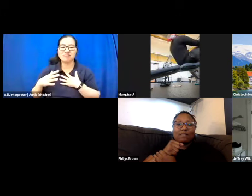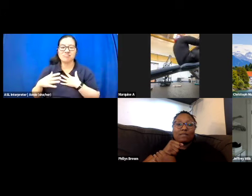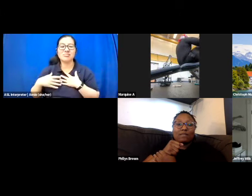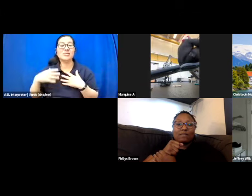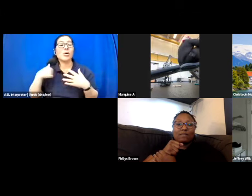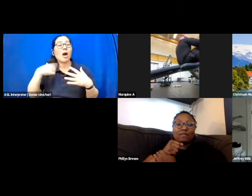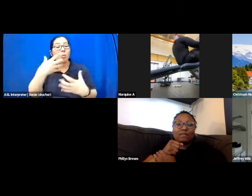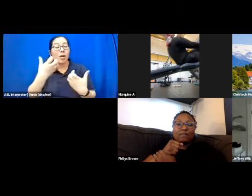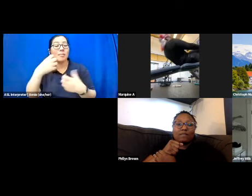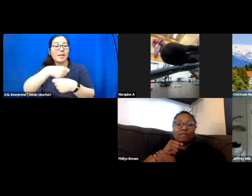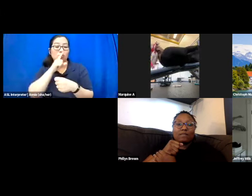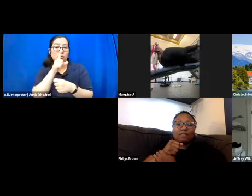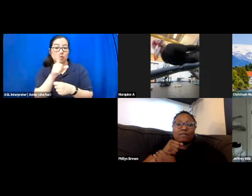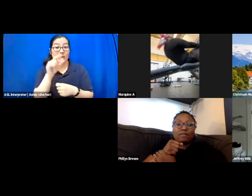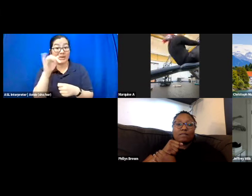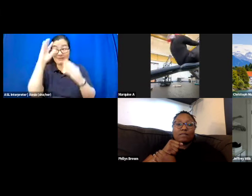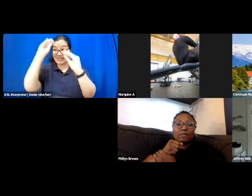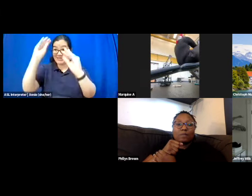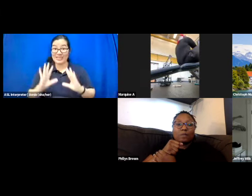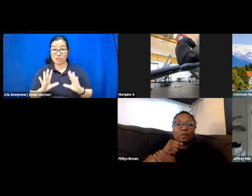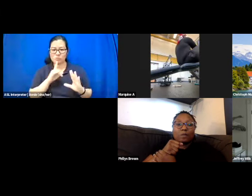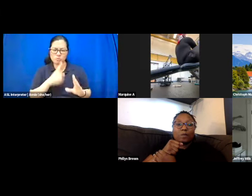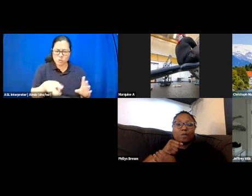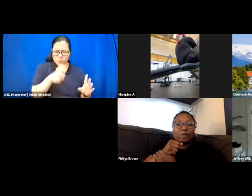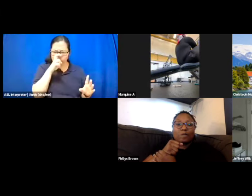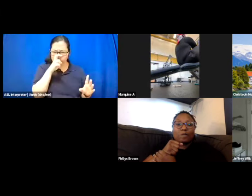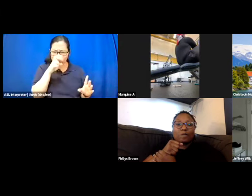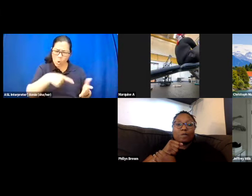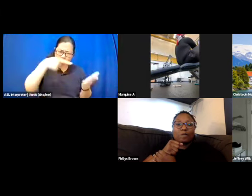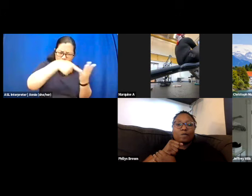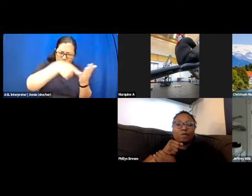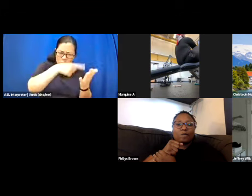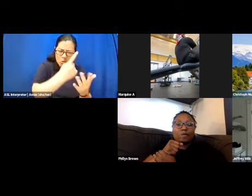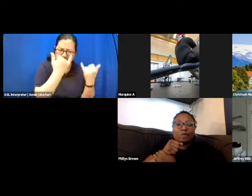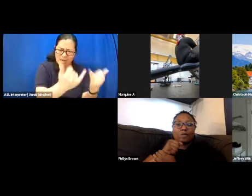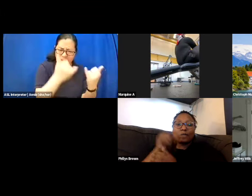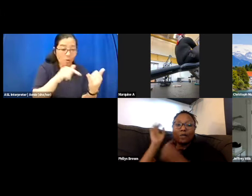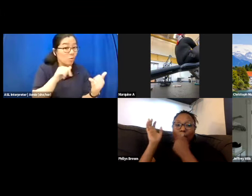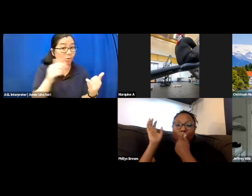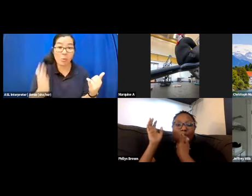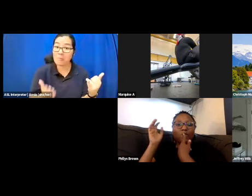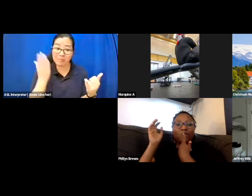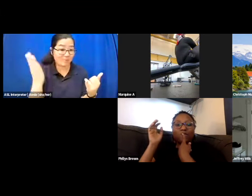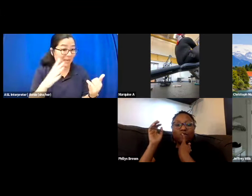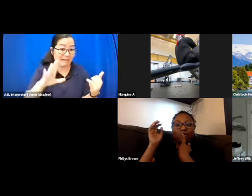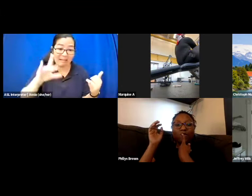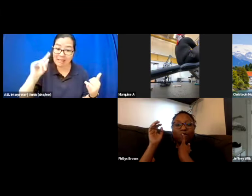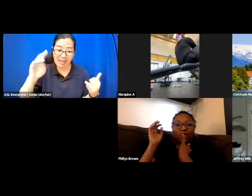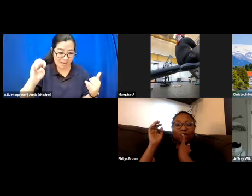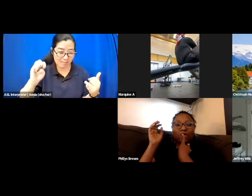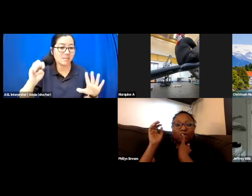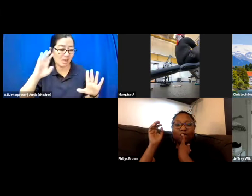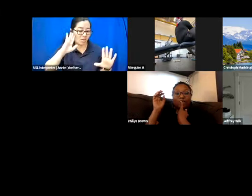sure, if a teacher is really tough on the deadlines, don't be late. Because I know I'm